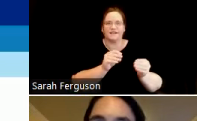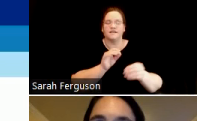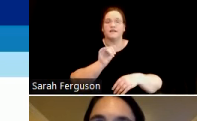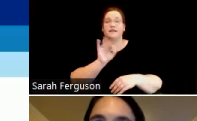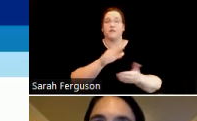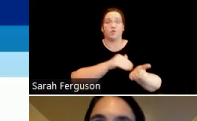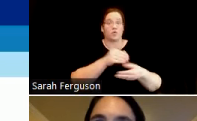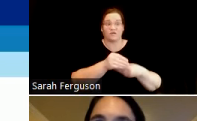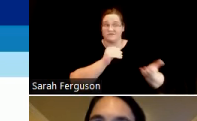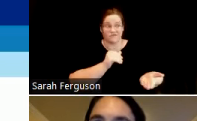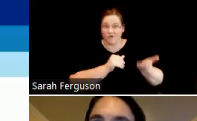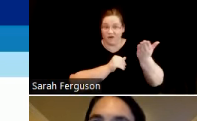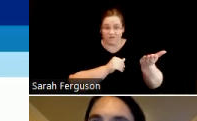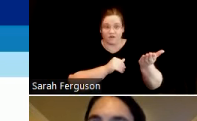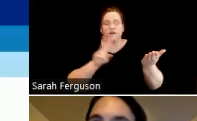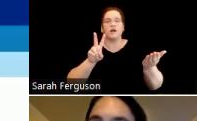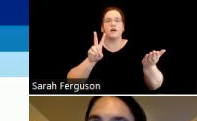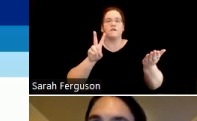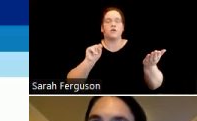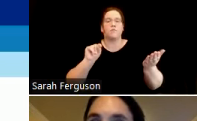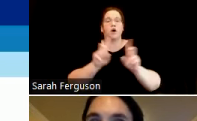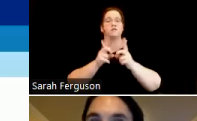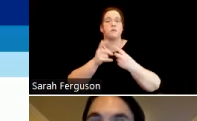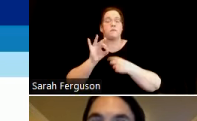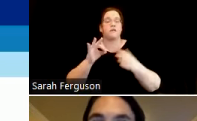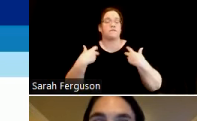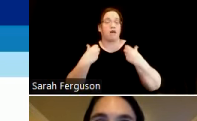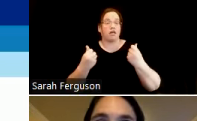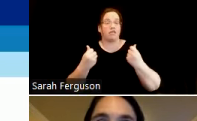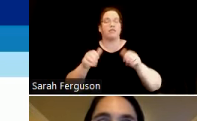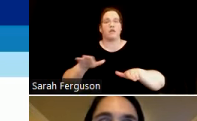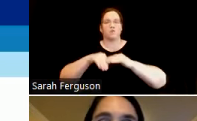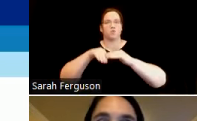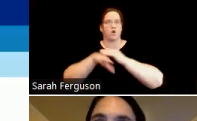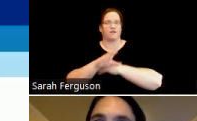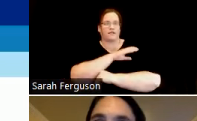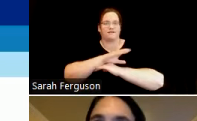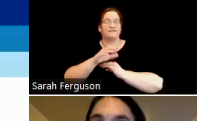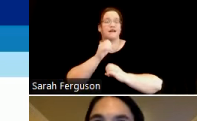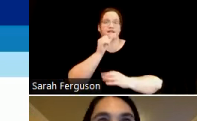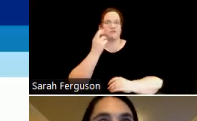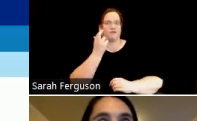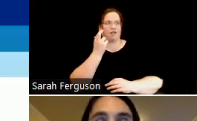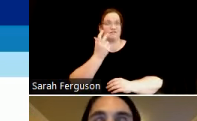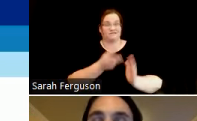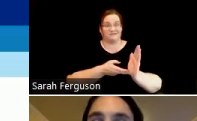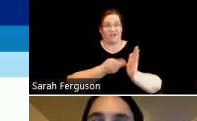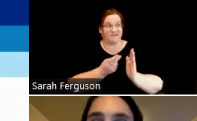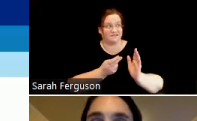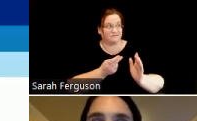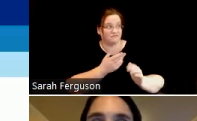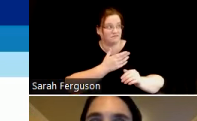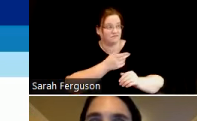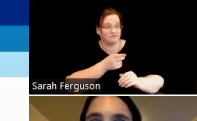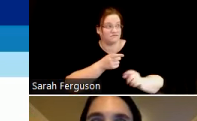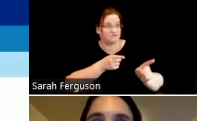not offering it, the Vermont Department of Health has some walk-in clinics. That's actually where I took my child. I didn't even realize, honestly, that they were doing it, and